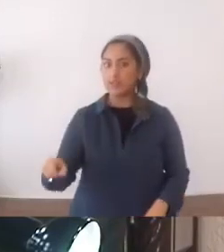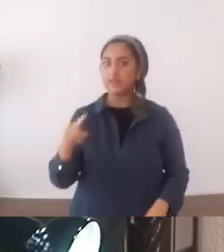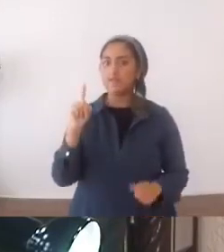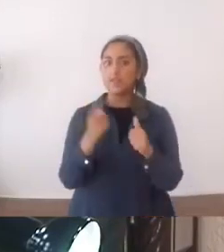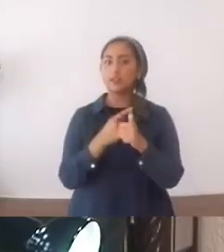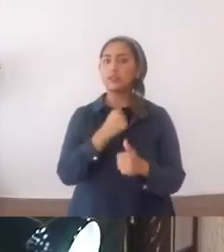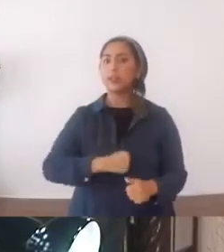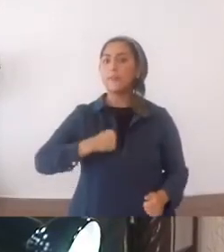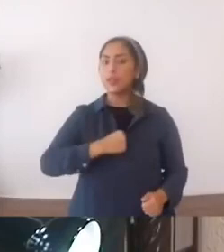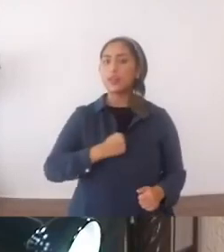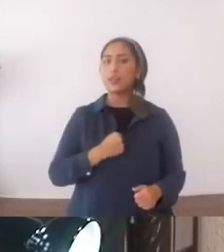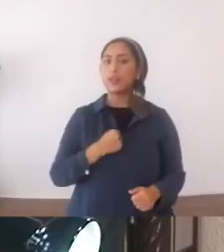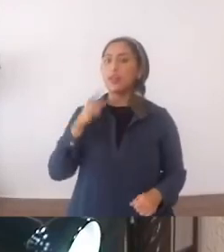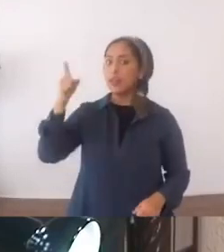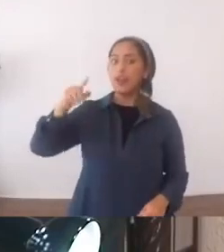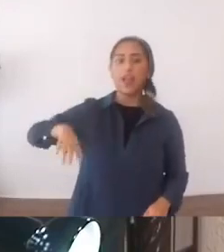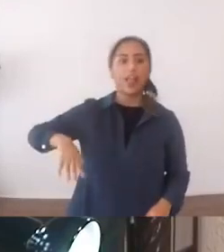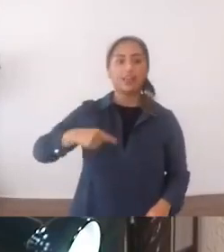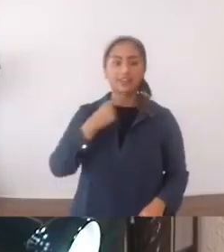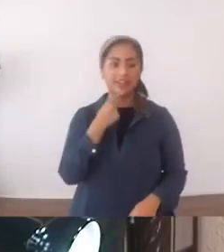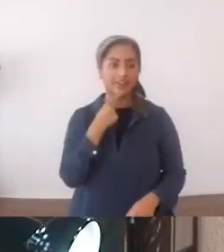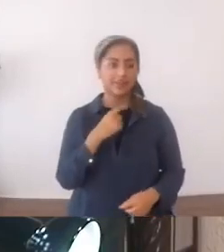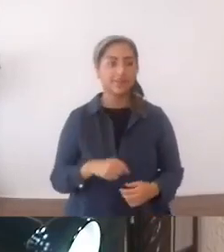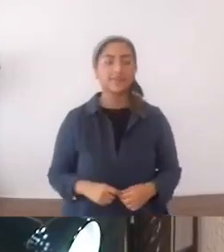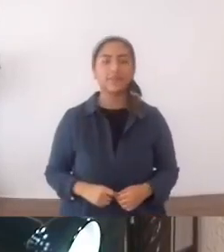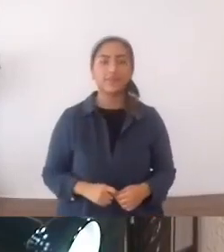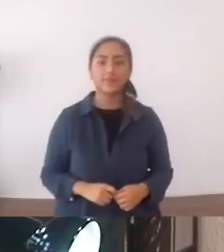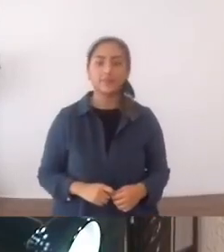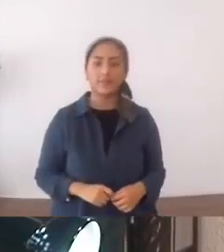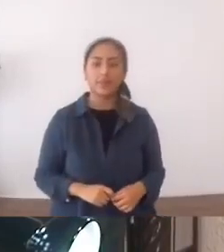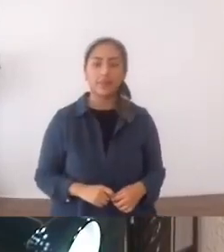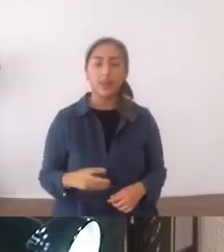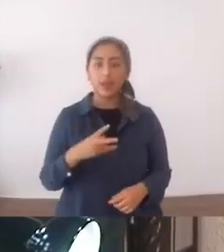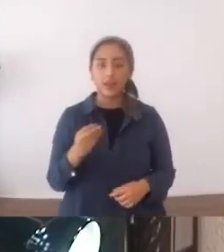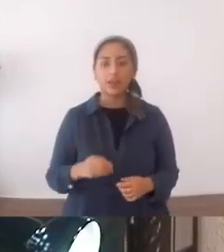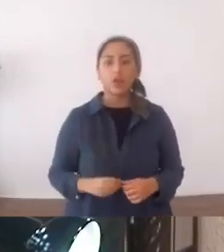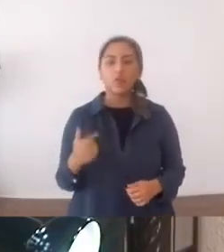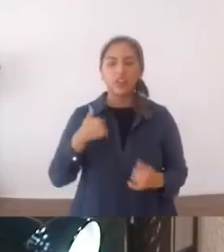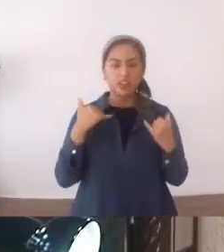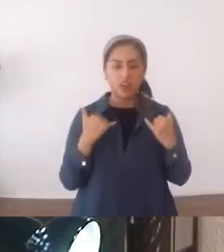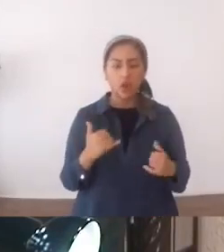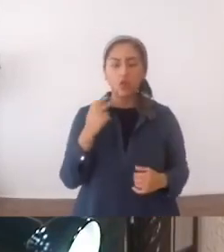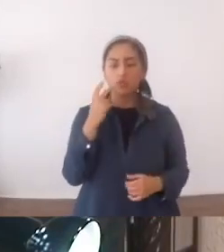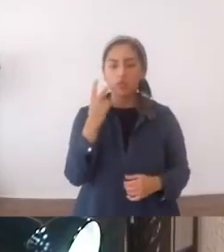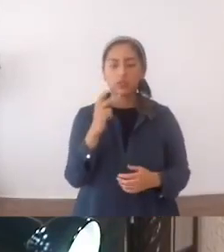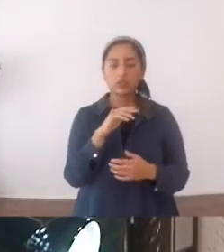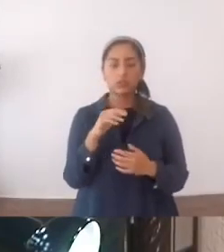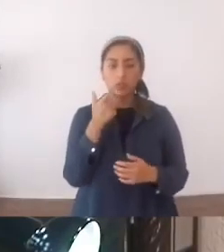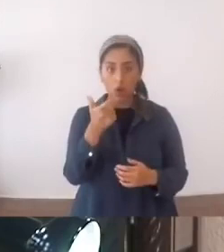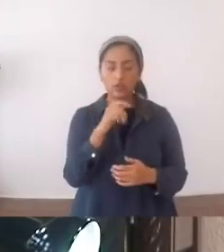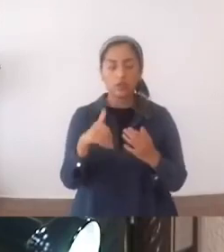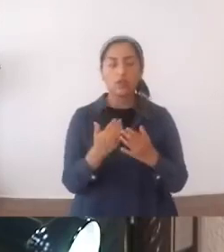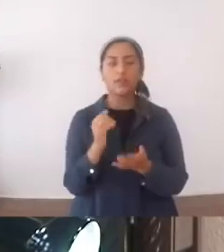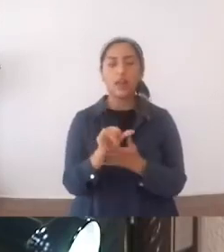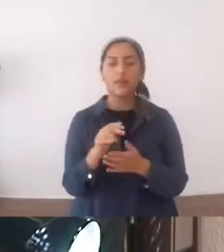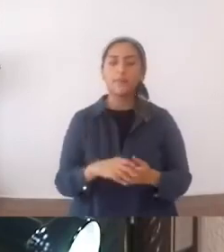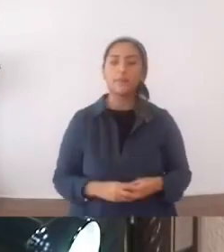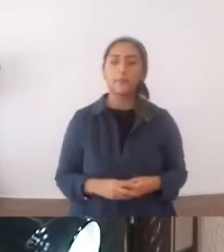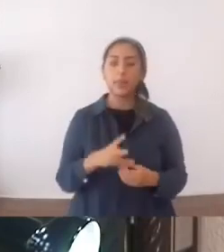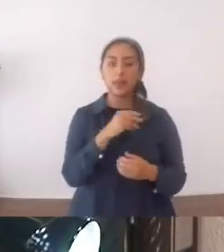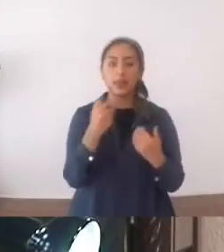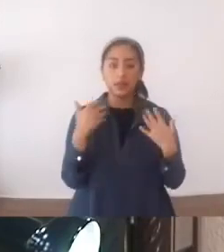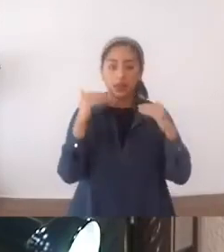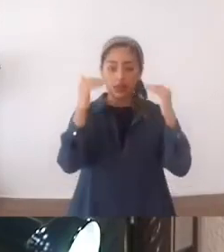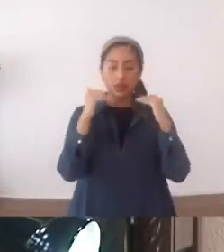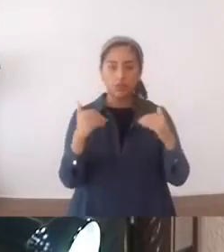Joshua would not Si se reject arrepiente. him if they make Eso, eso es lo que le faltó. That is what he didn't Entonces, vamos a ver todo esto. say. So we're